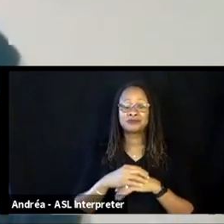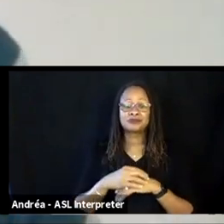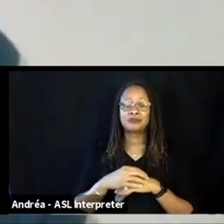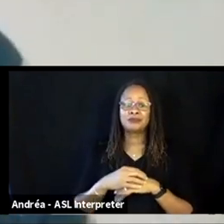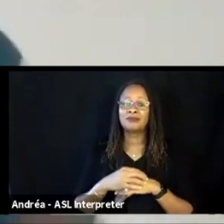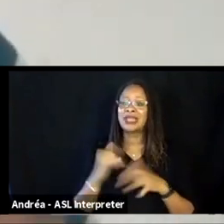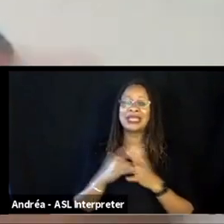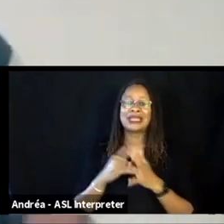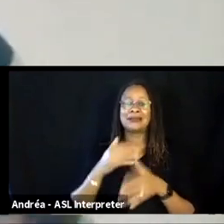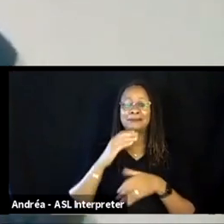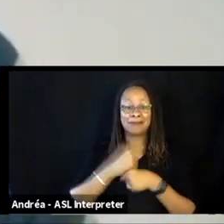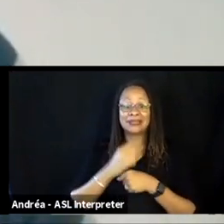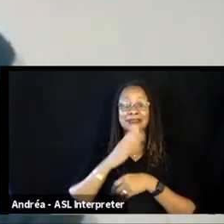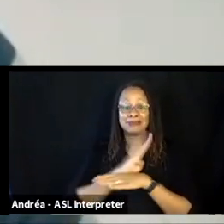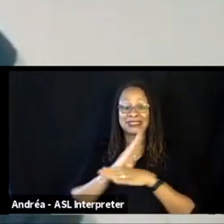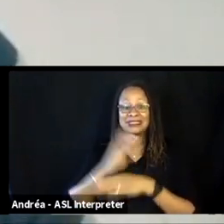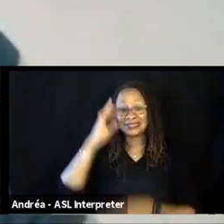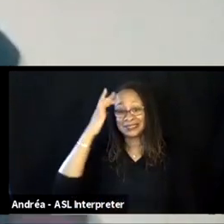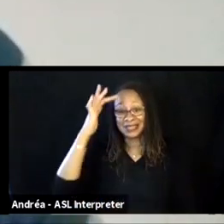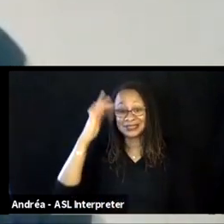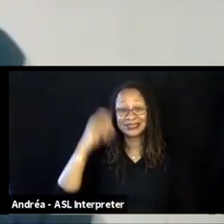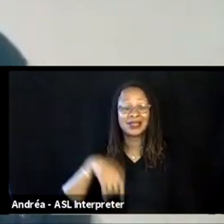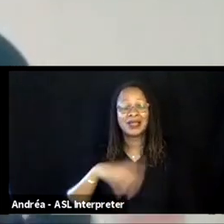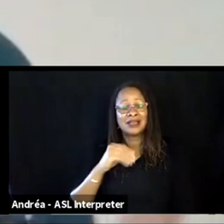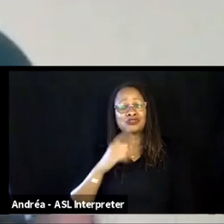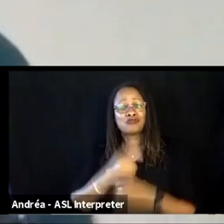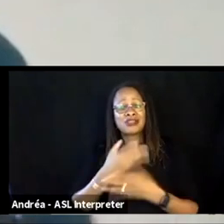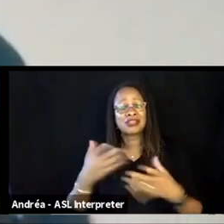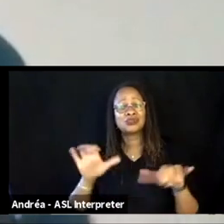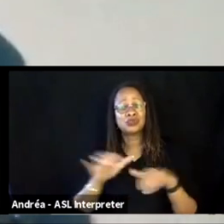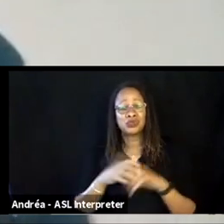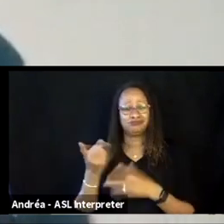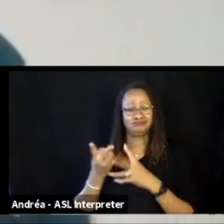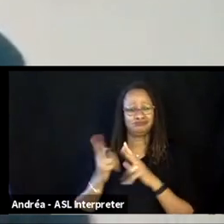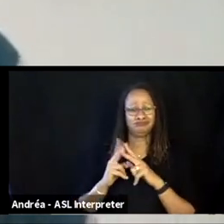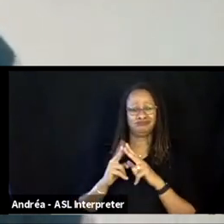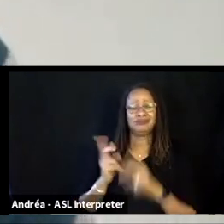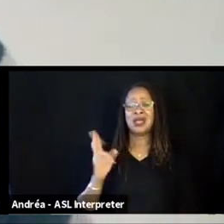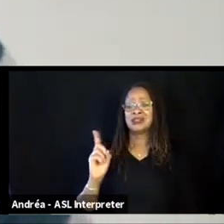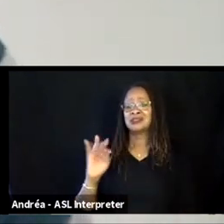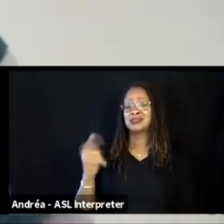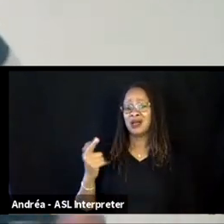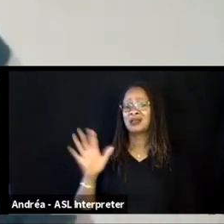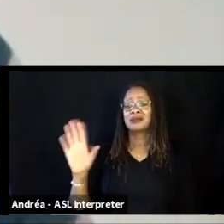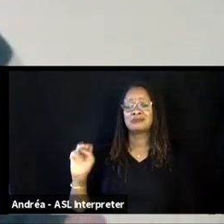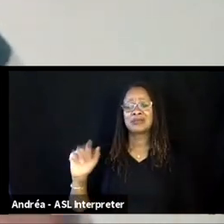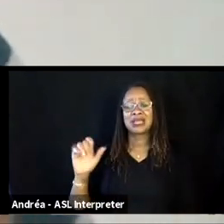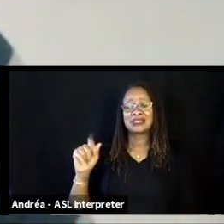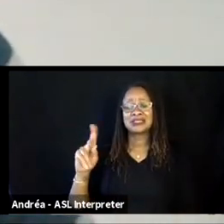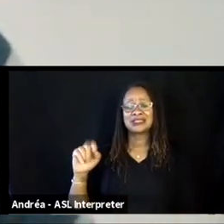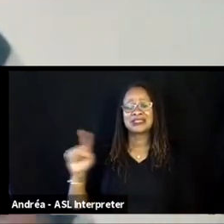makes business sense as well as being the right thing to do. As Mackenzie and Doug have been saying, like, you know, the work that we see